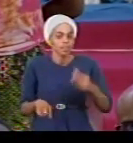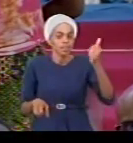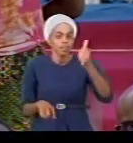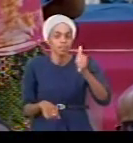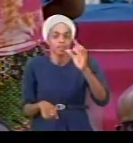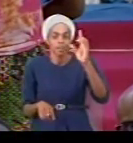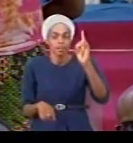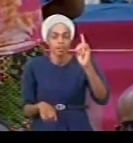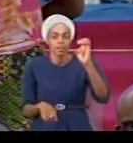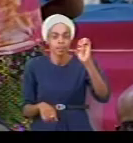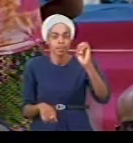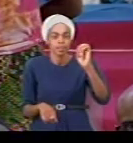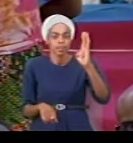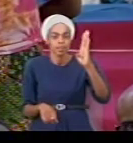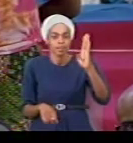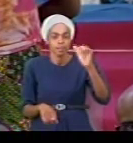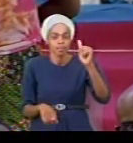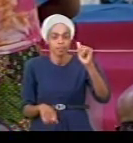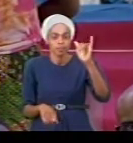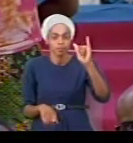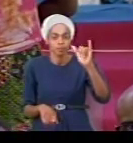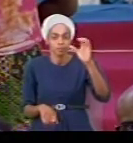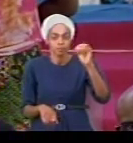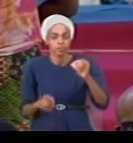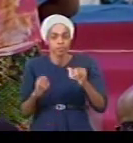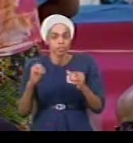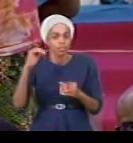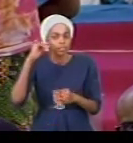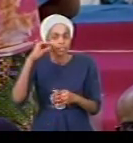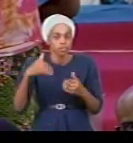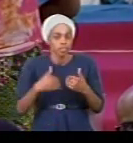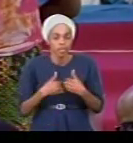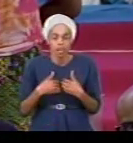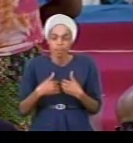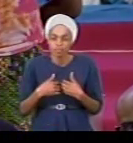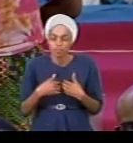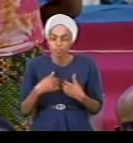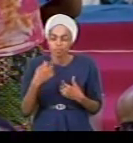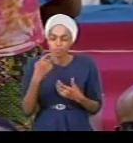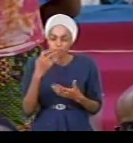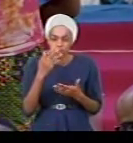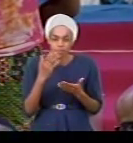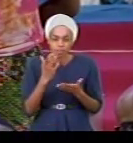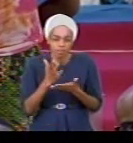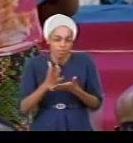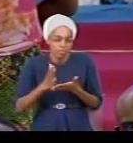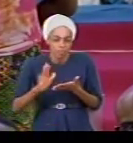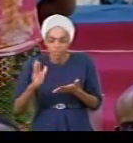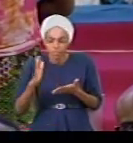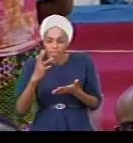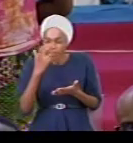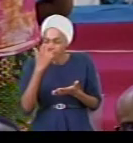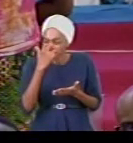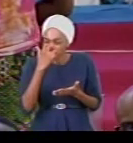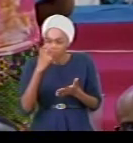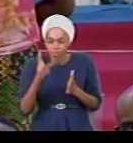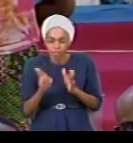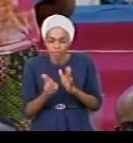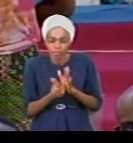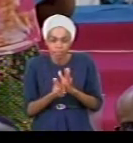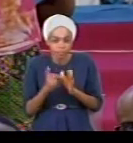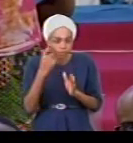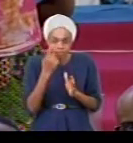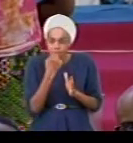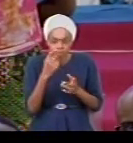eye pain of one year duration following trauma to the left eye tonight during the past Apostles prayer she